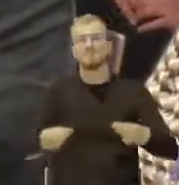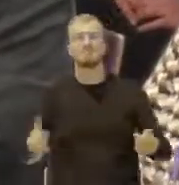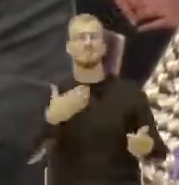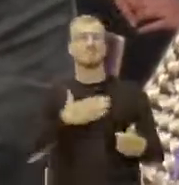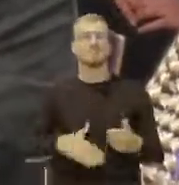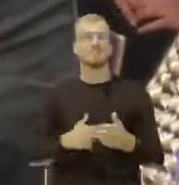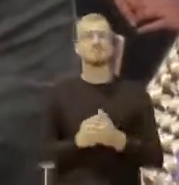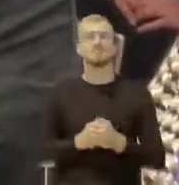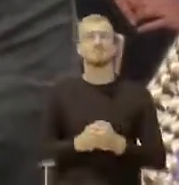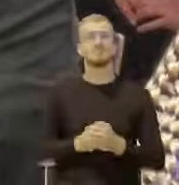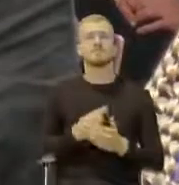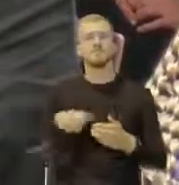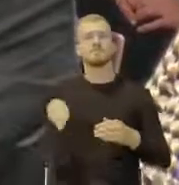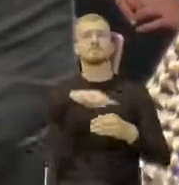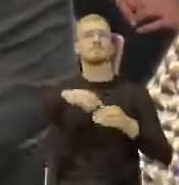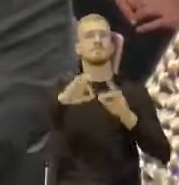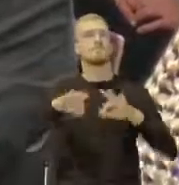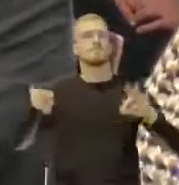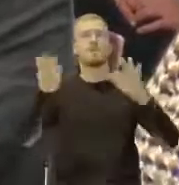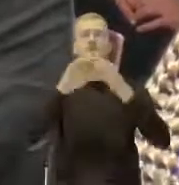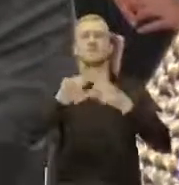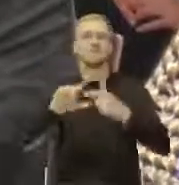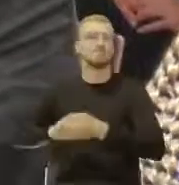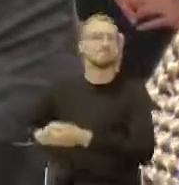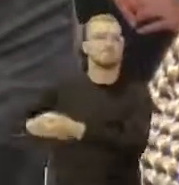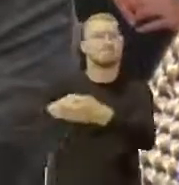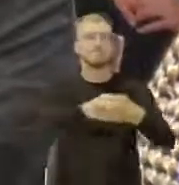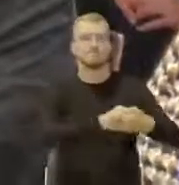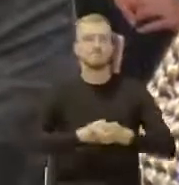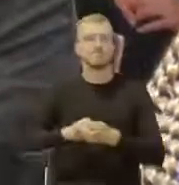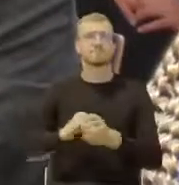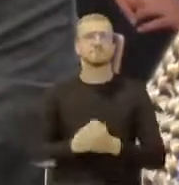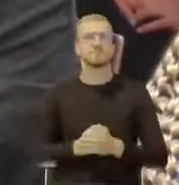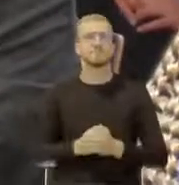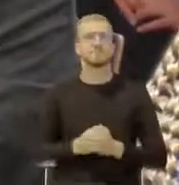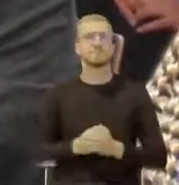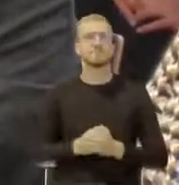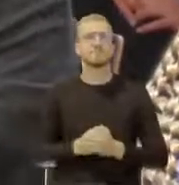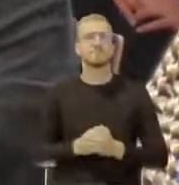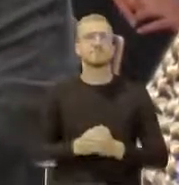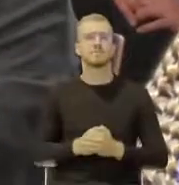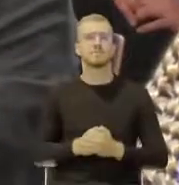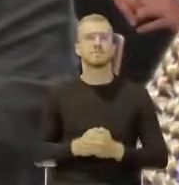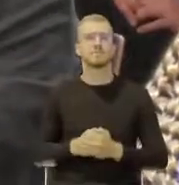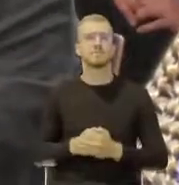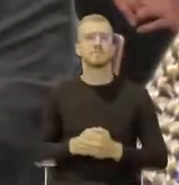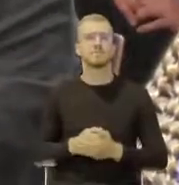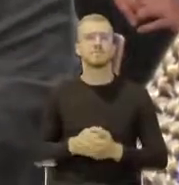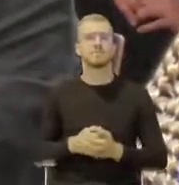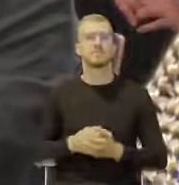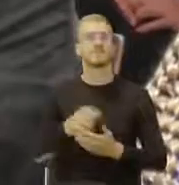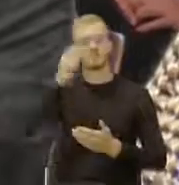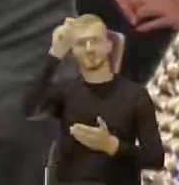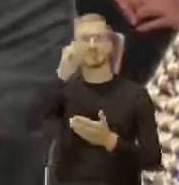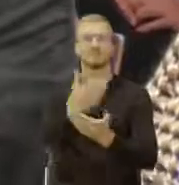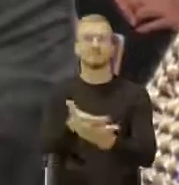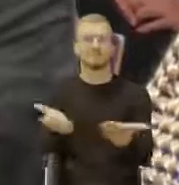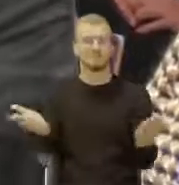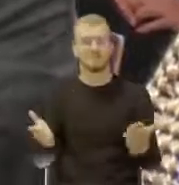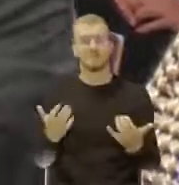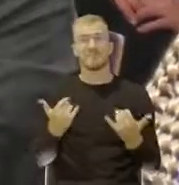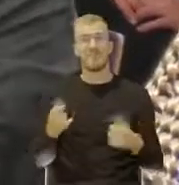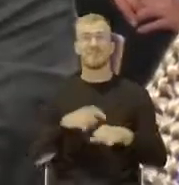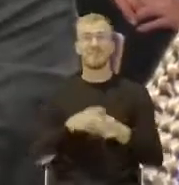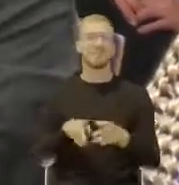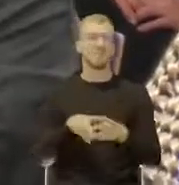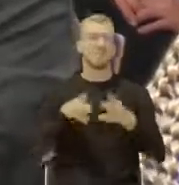Excellencies, dear mayors, it is in difficult times when the opportunity arises to build a better future. We need